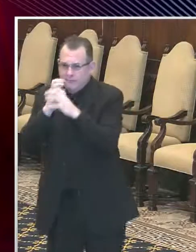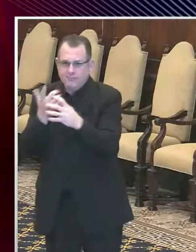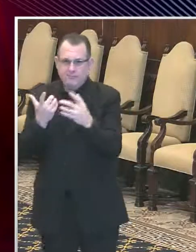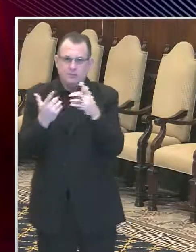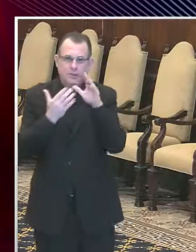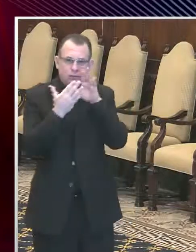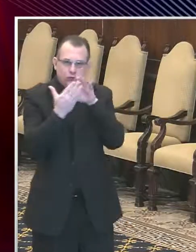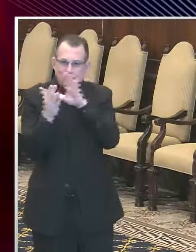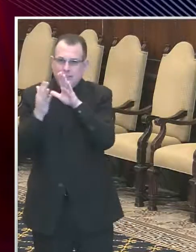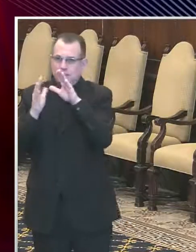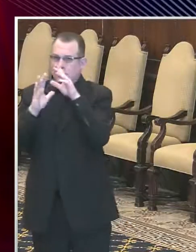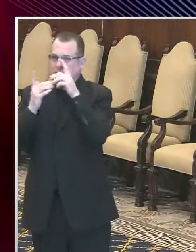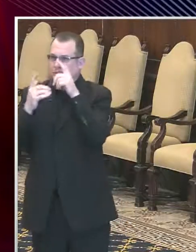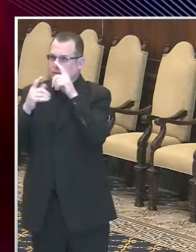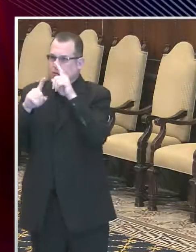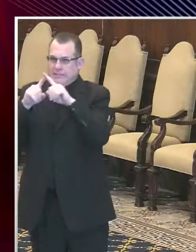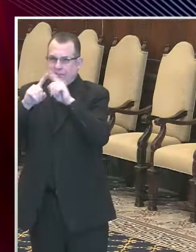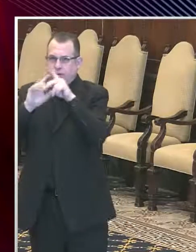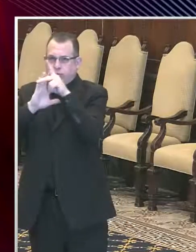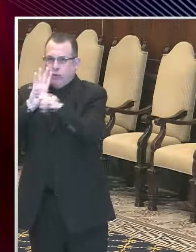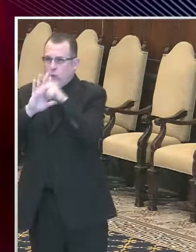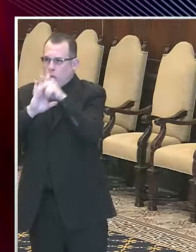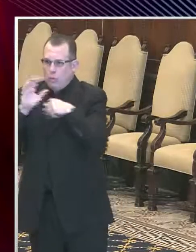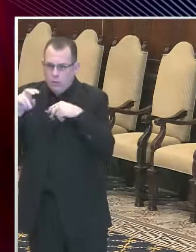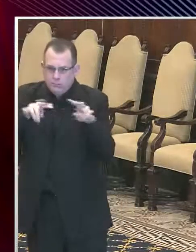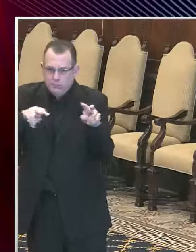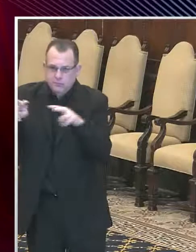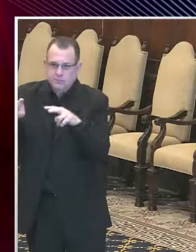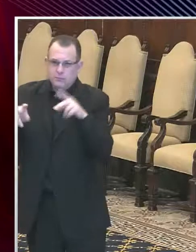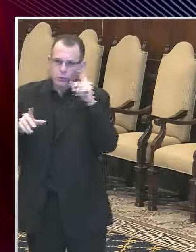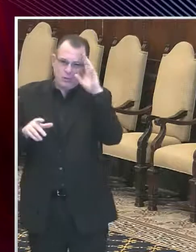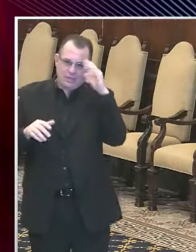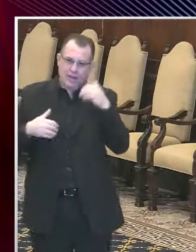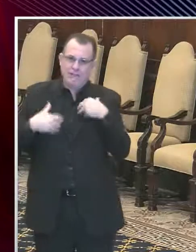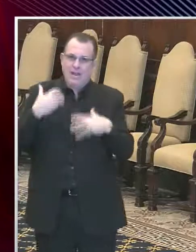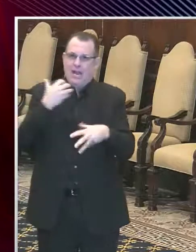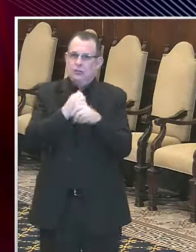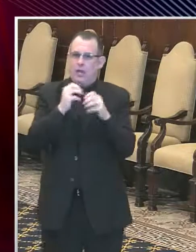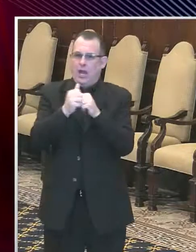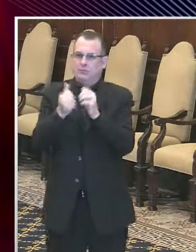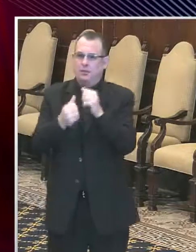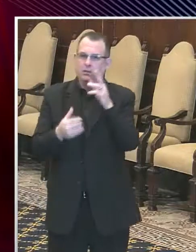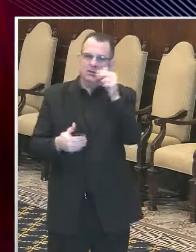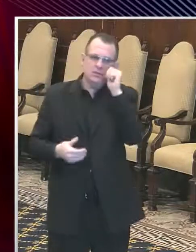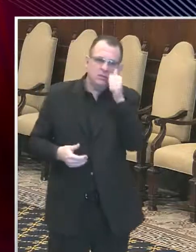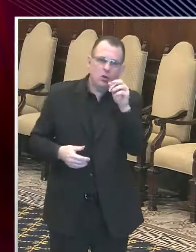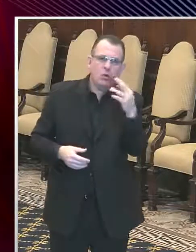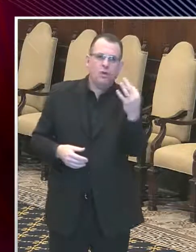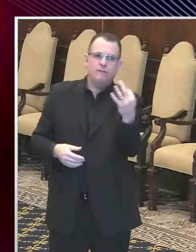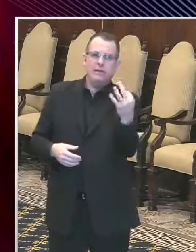protocols and may have additional updates either tomorrow or Friday.